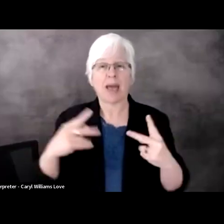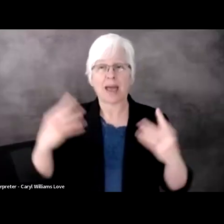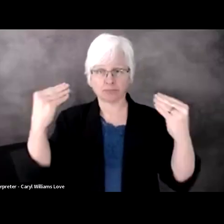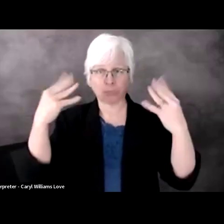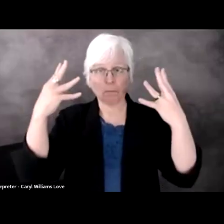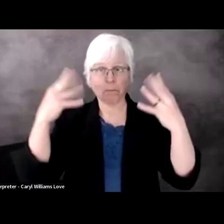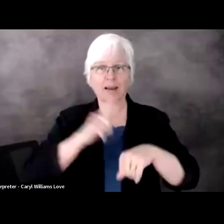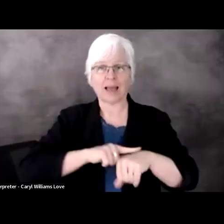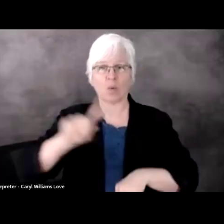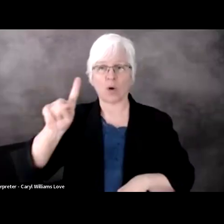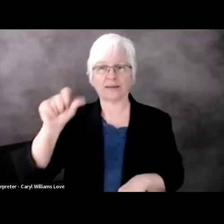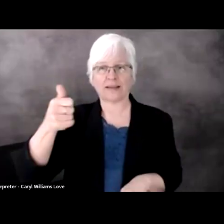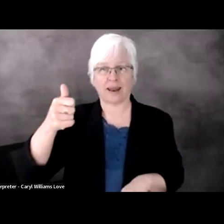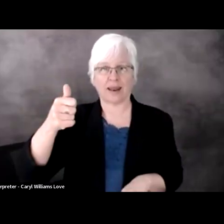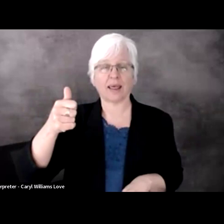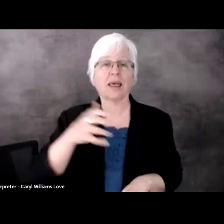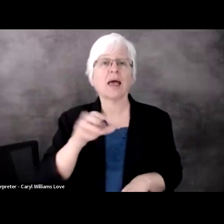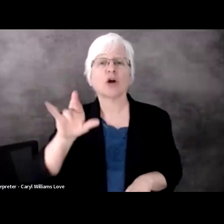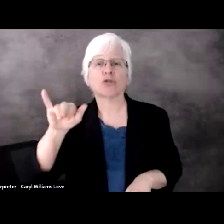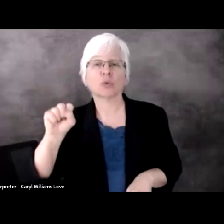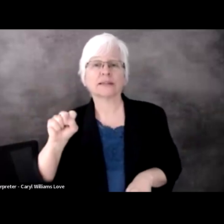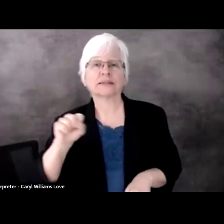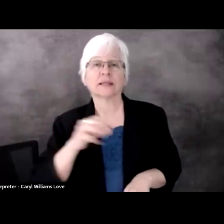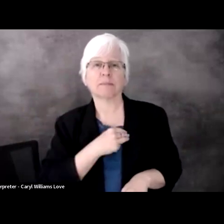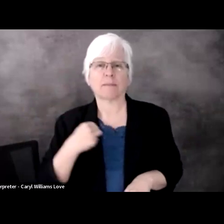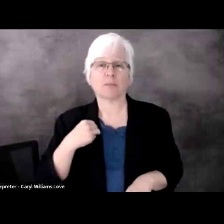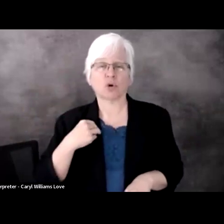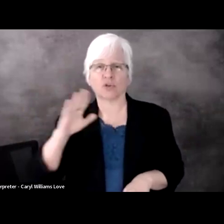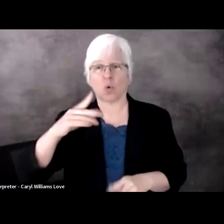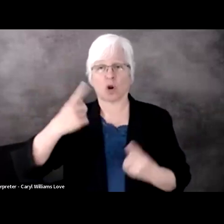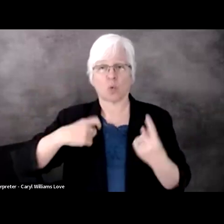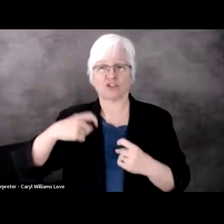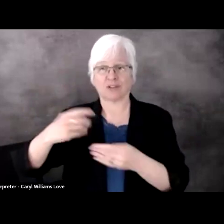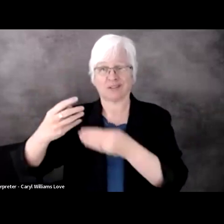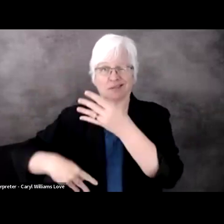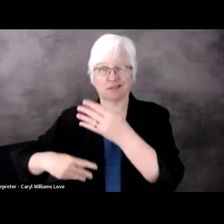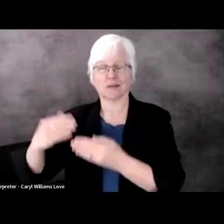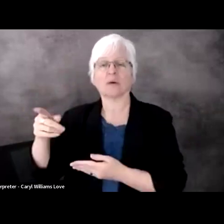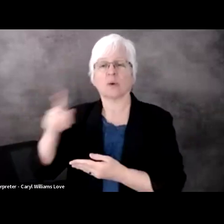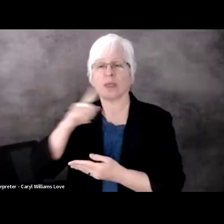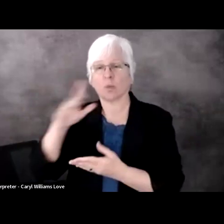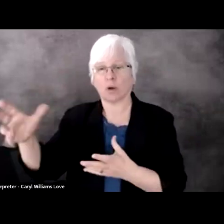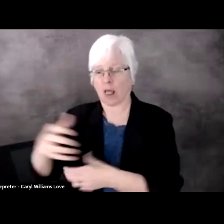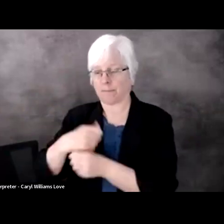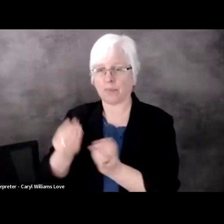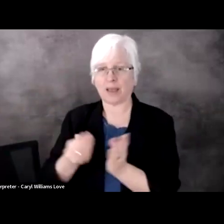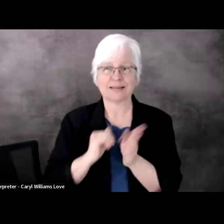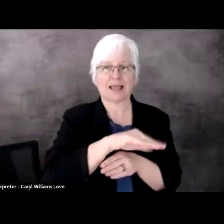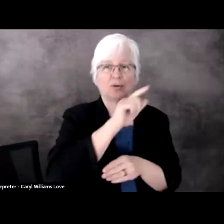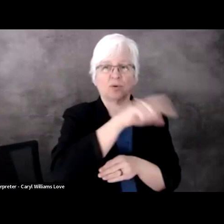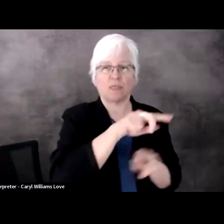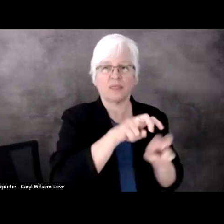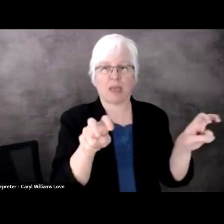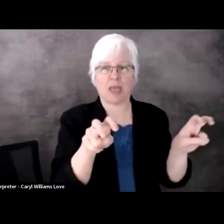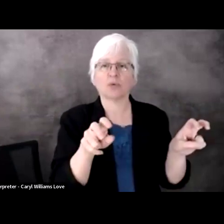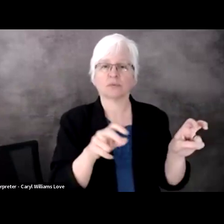p.m. And then CRIS members, you can send your questions in the chat and we'll compile them and send them out to the panel if they have thoughts that they